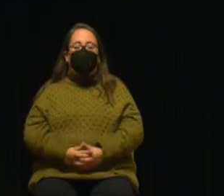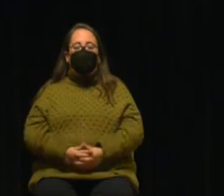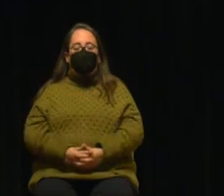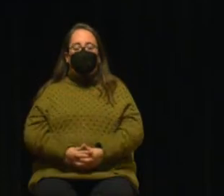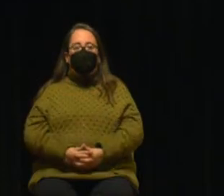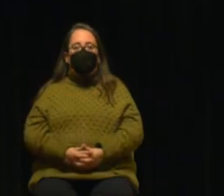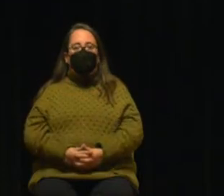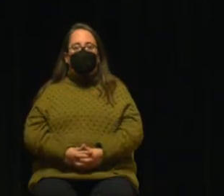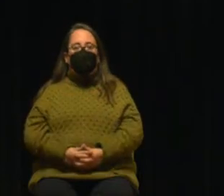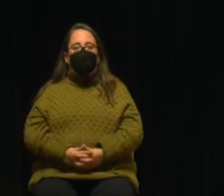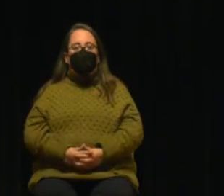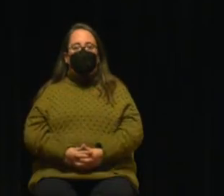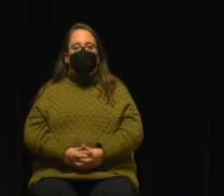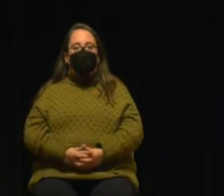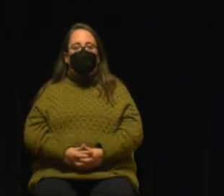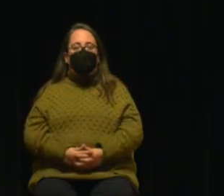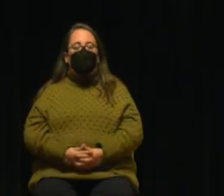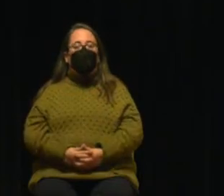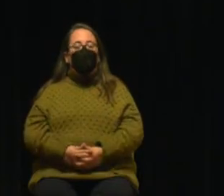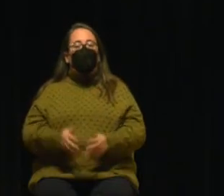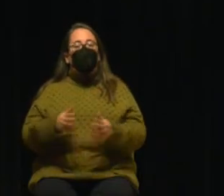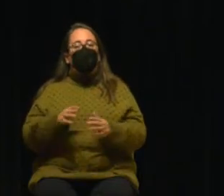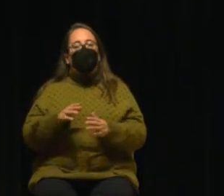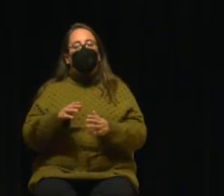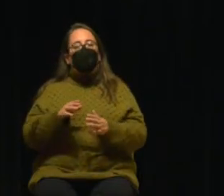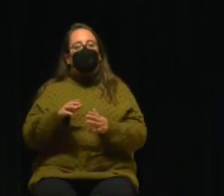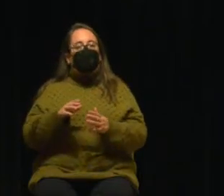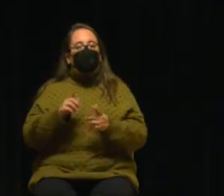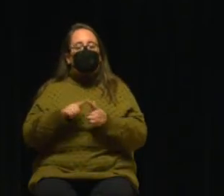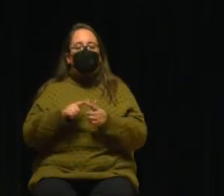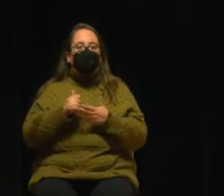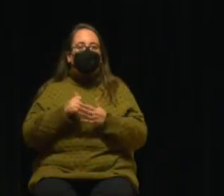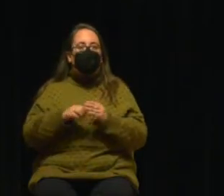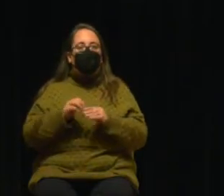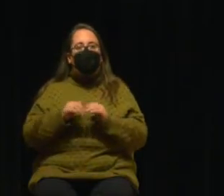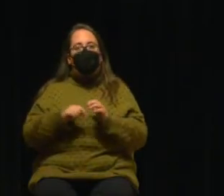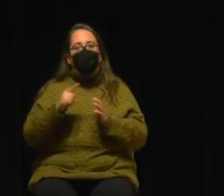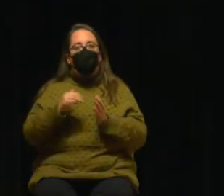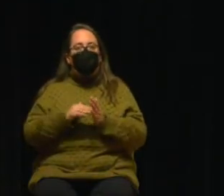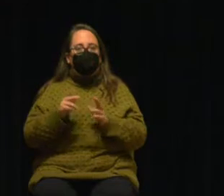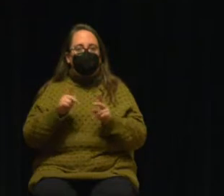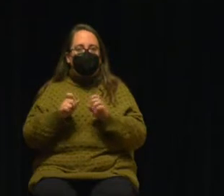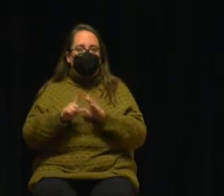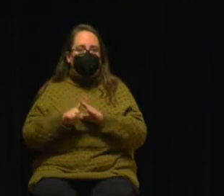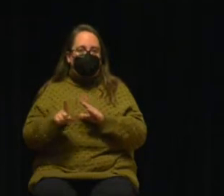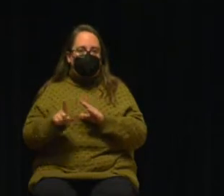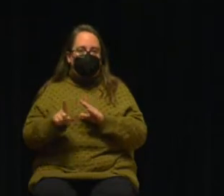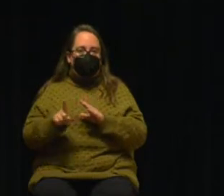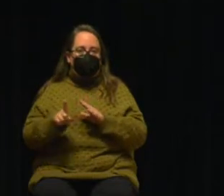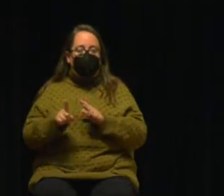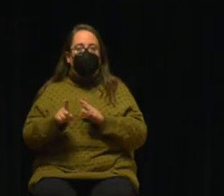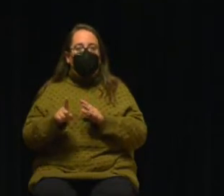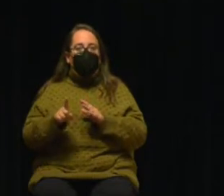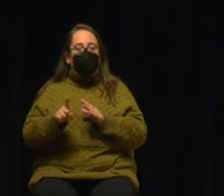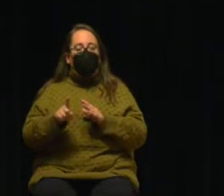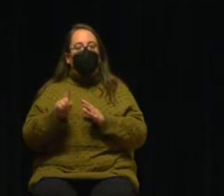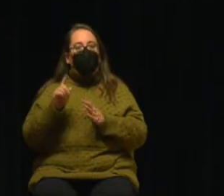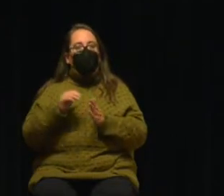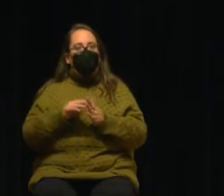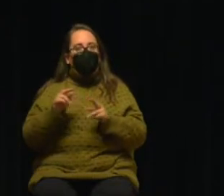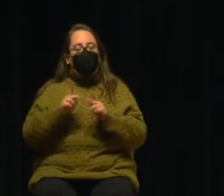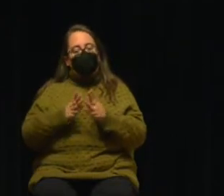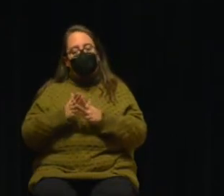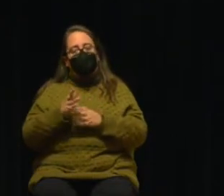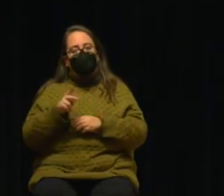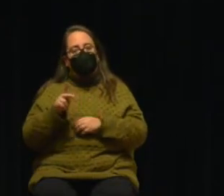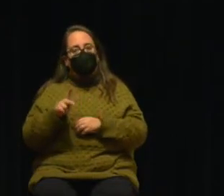These mundane details would allow Still to aid perhaps 1,000 fugitive slaves passing through Philadelphia in these years.